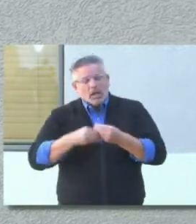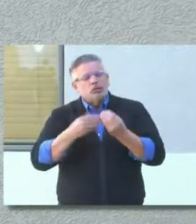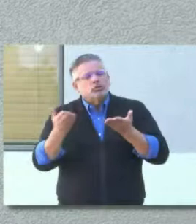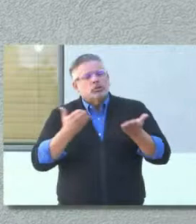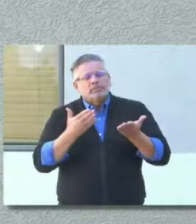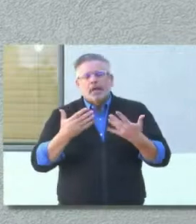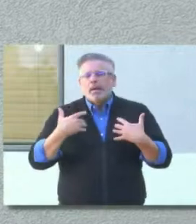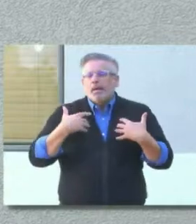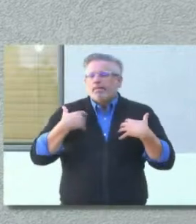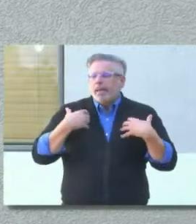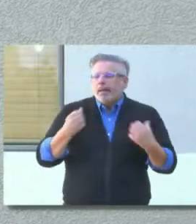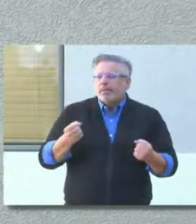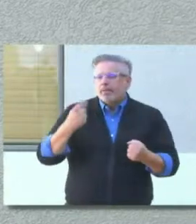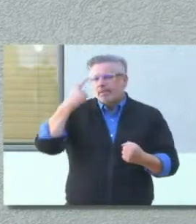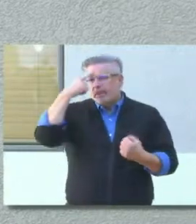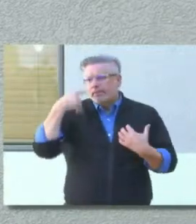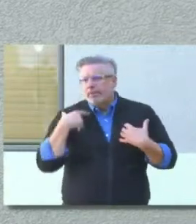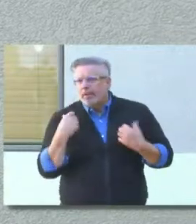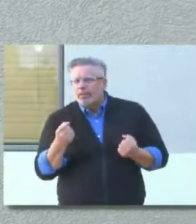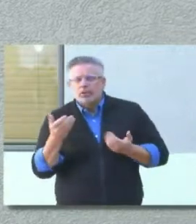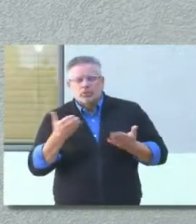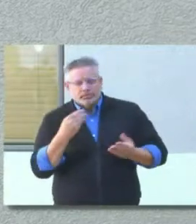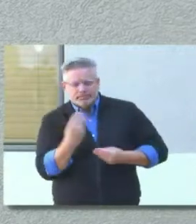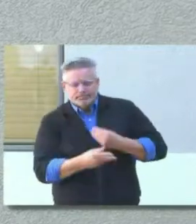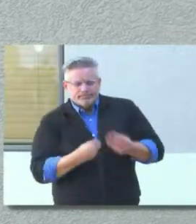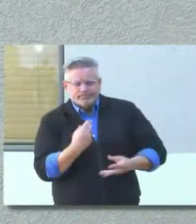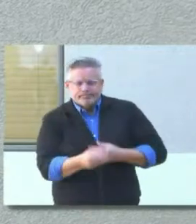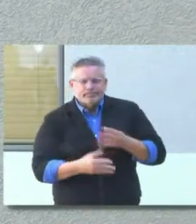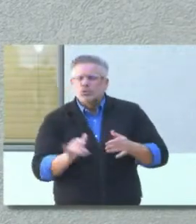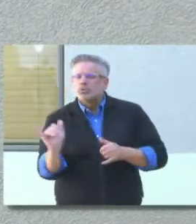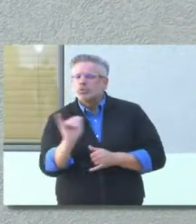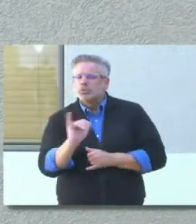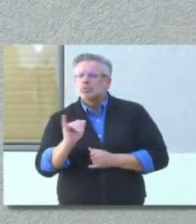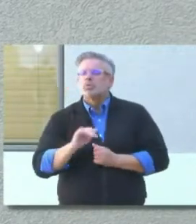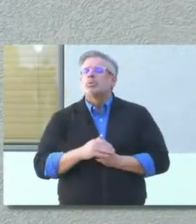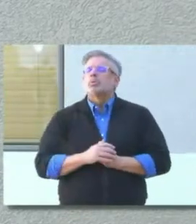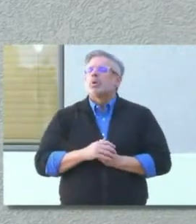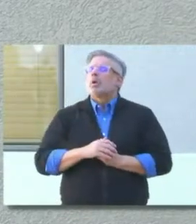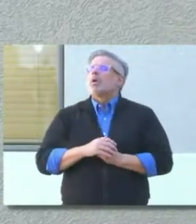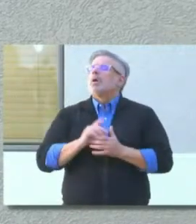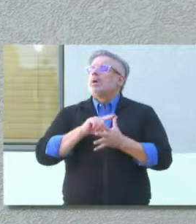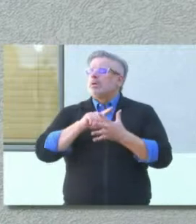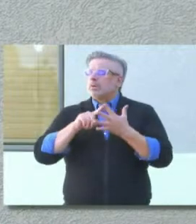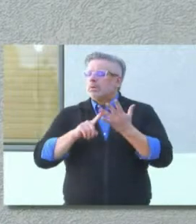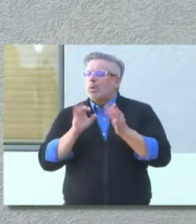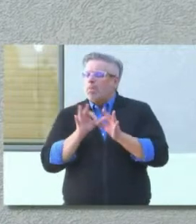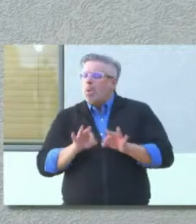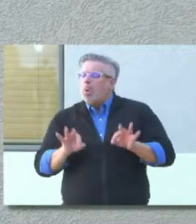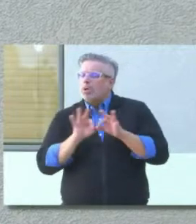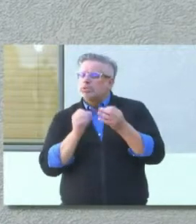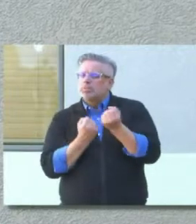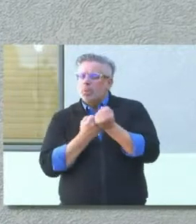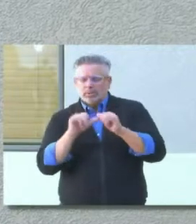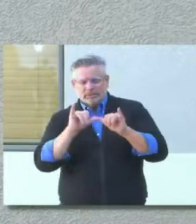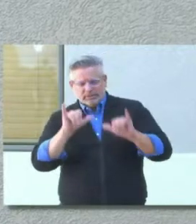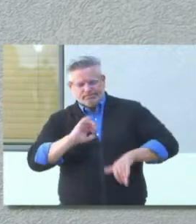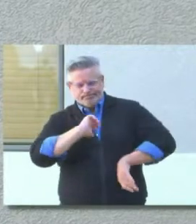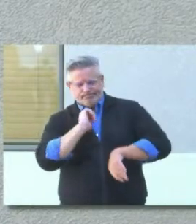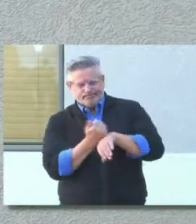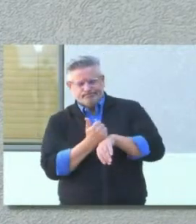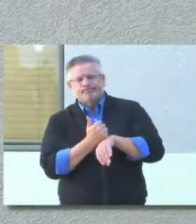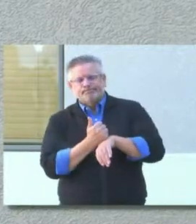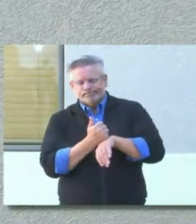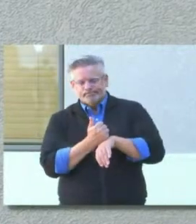the extraordinary staff here, and others provide mental health and other important supports to address